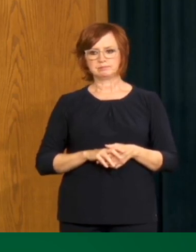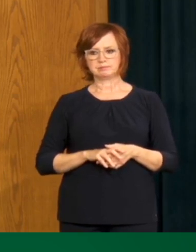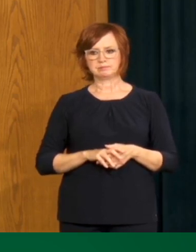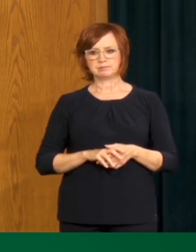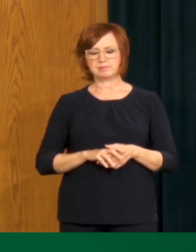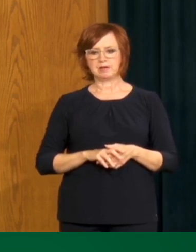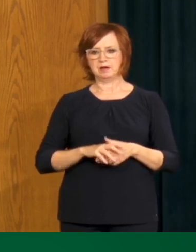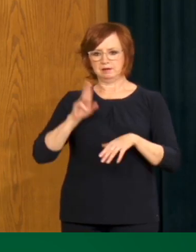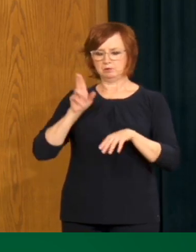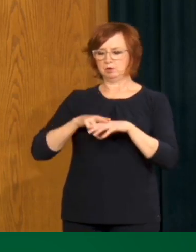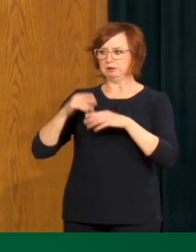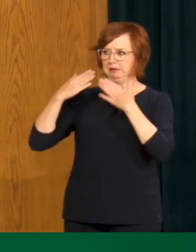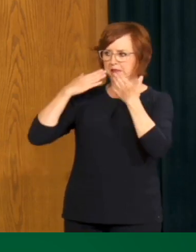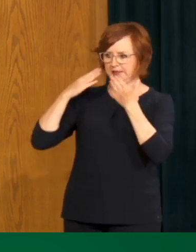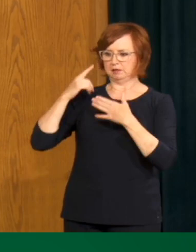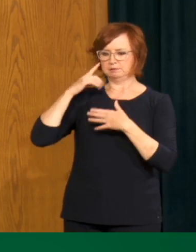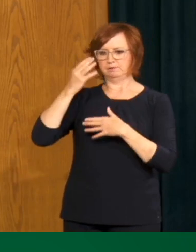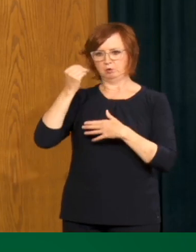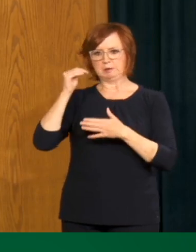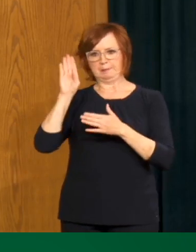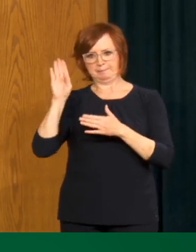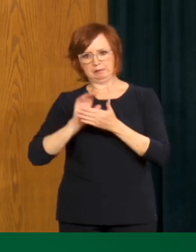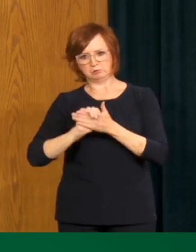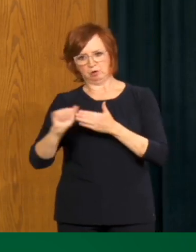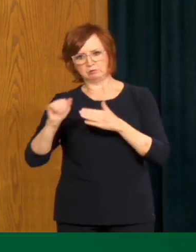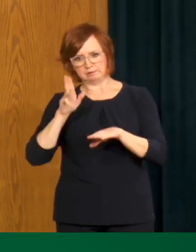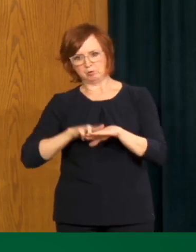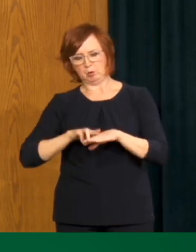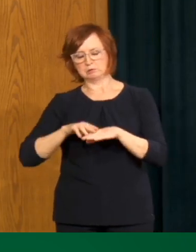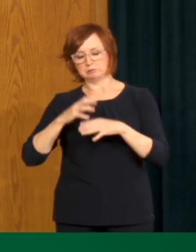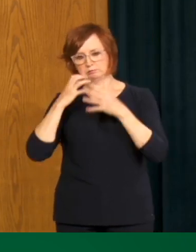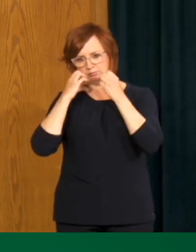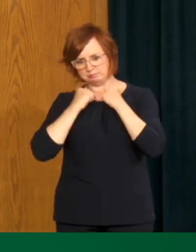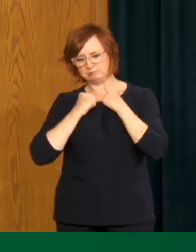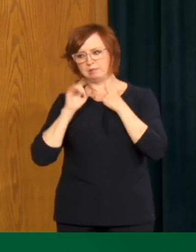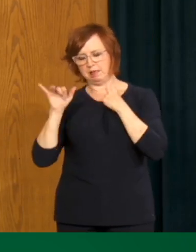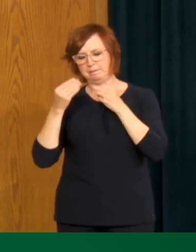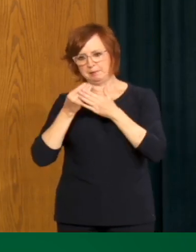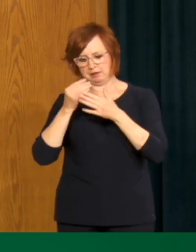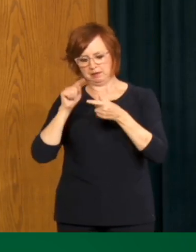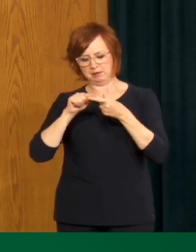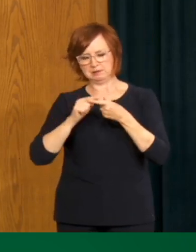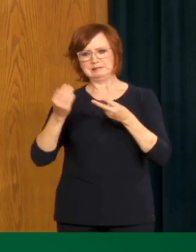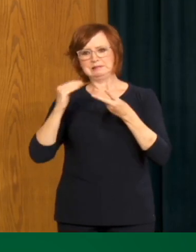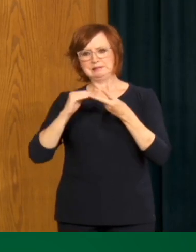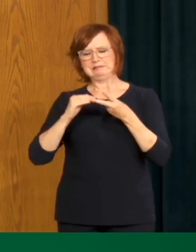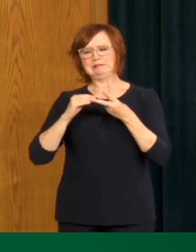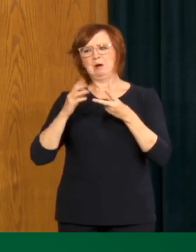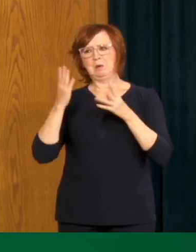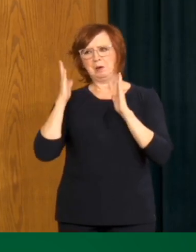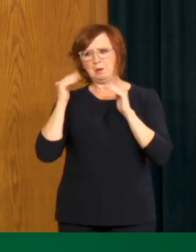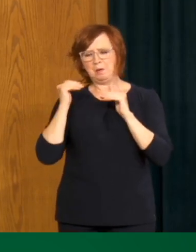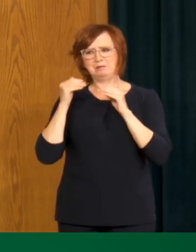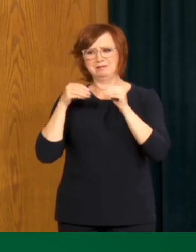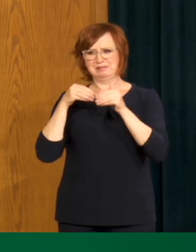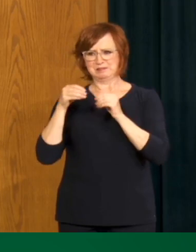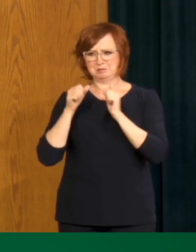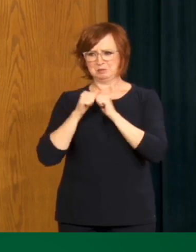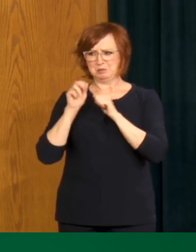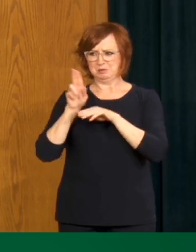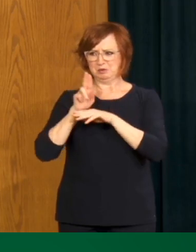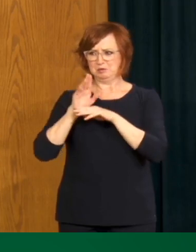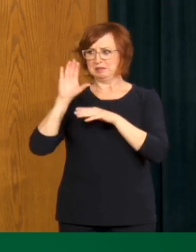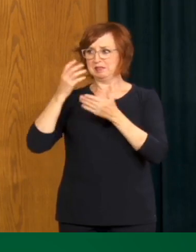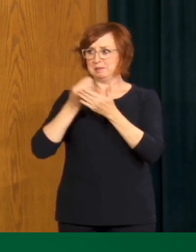billion. We would hope there is more added flexibility to the $14 billion on how the different regions of